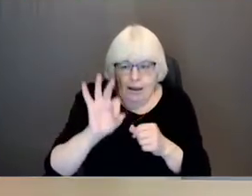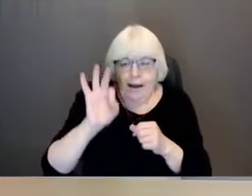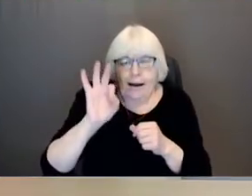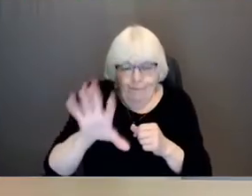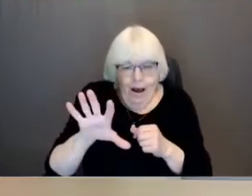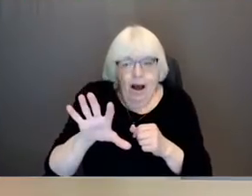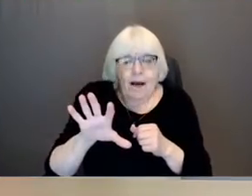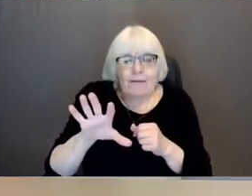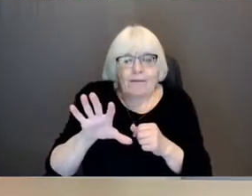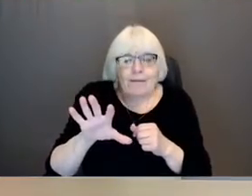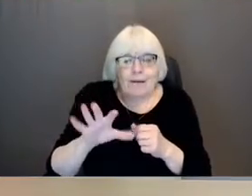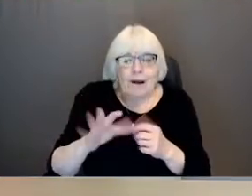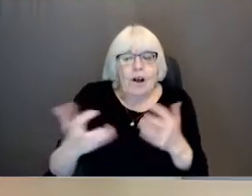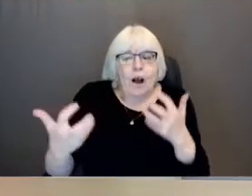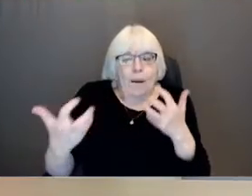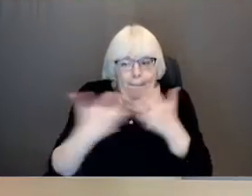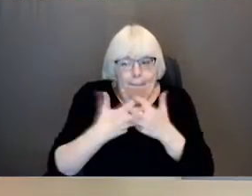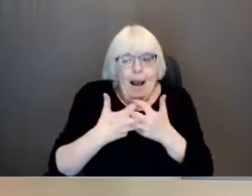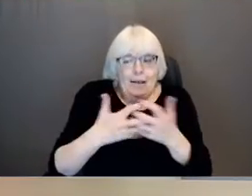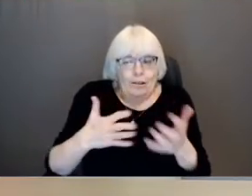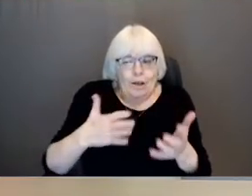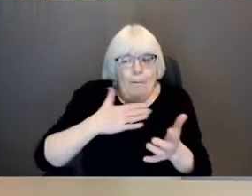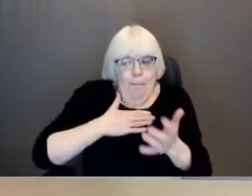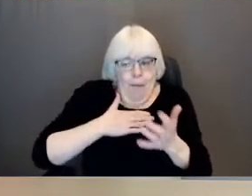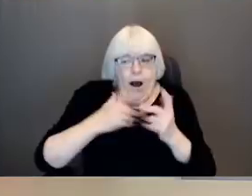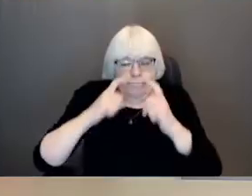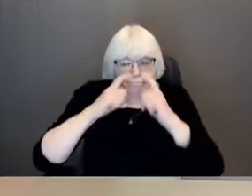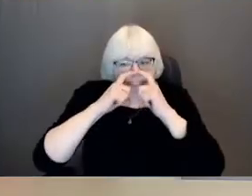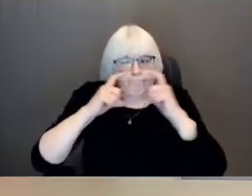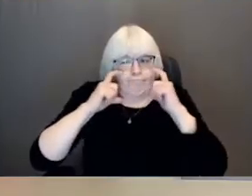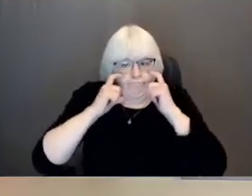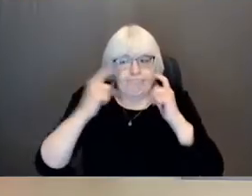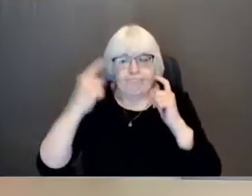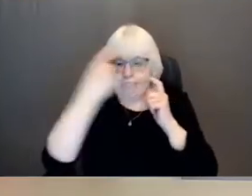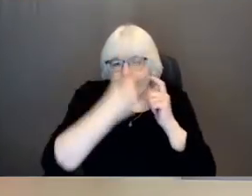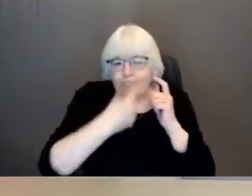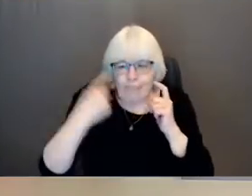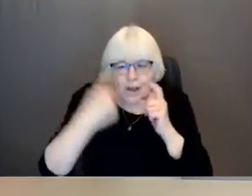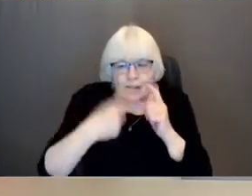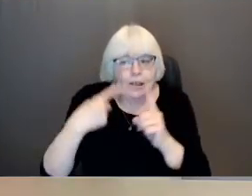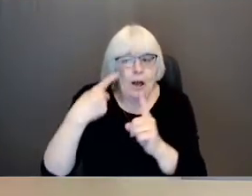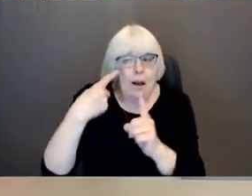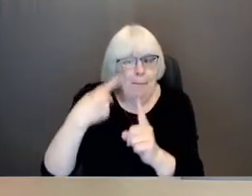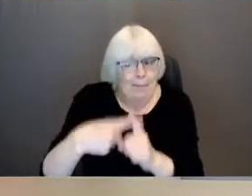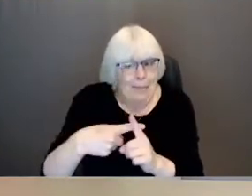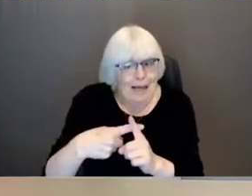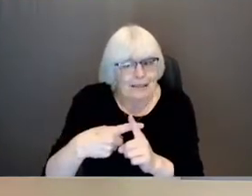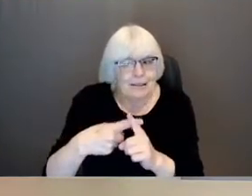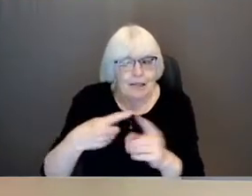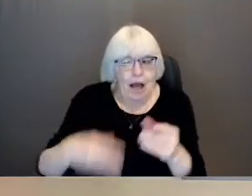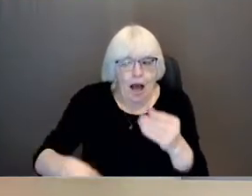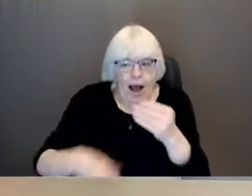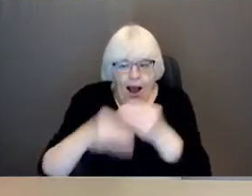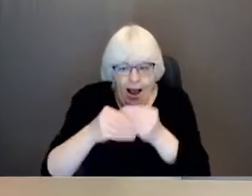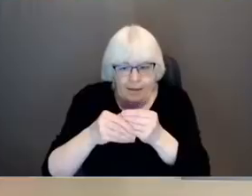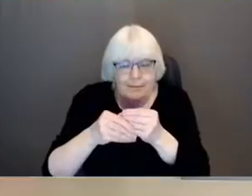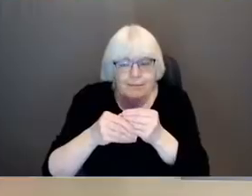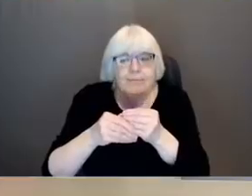them and up close and looking after them, so they need the best protection possible.